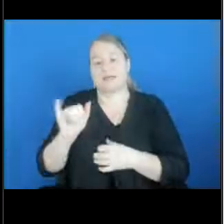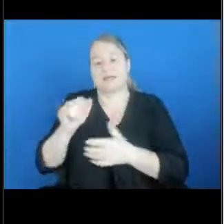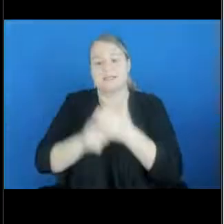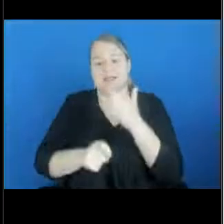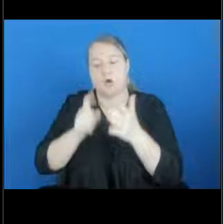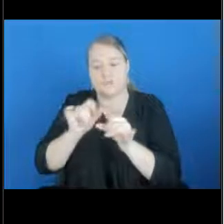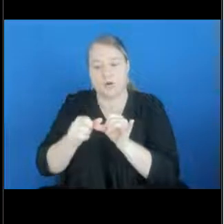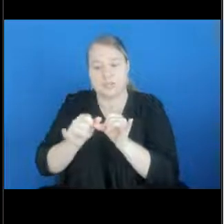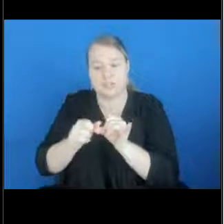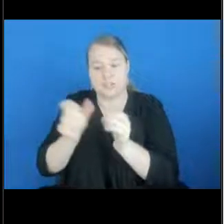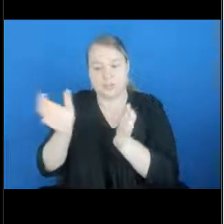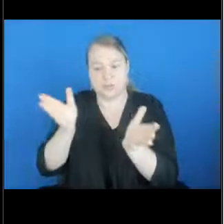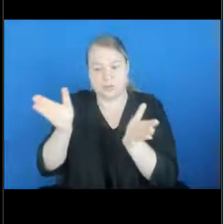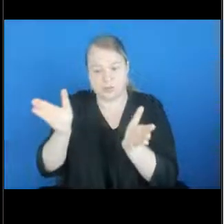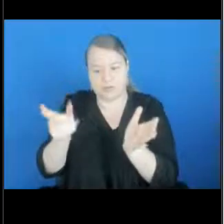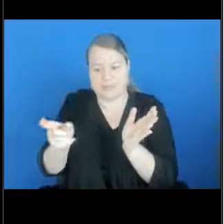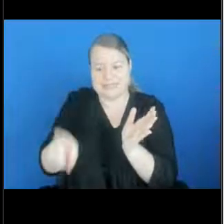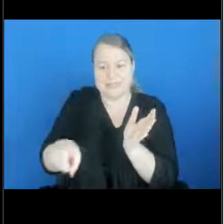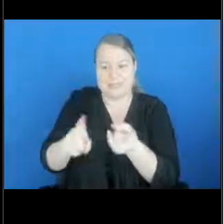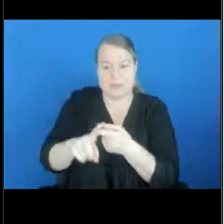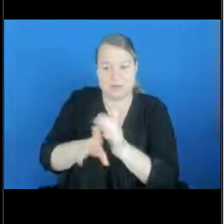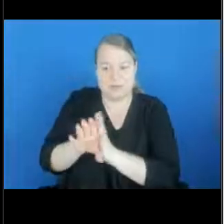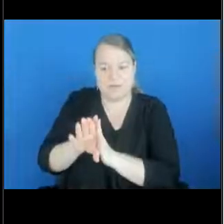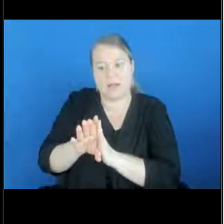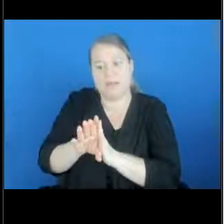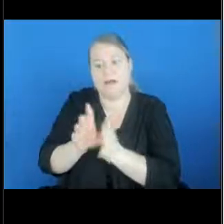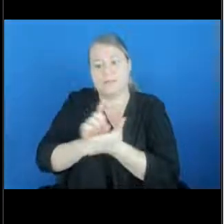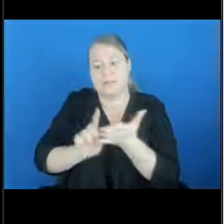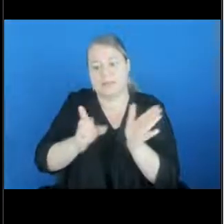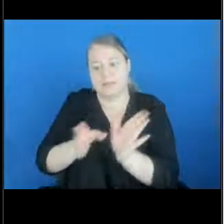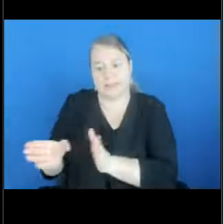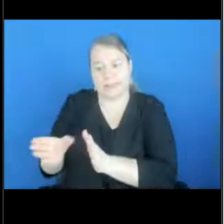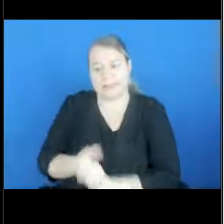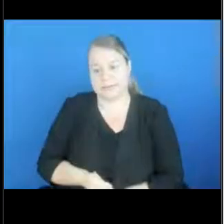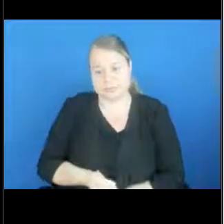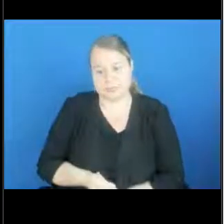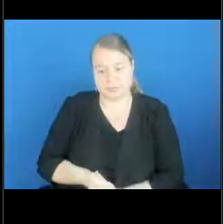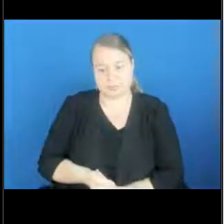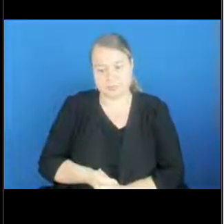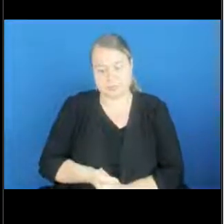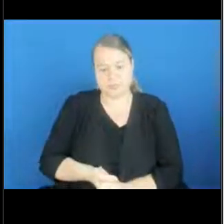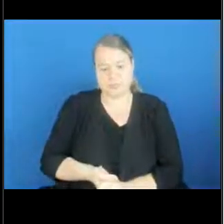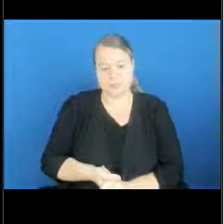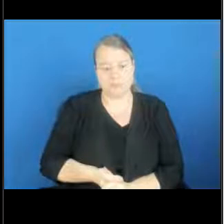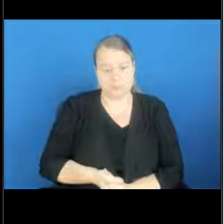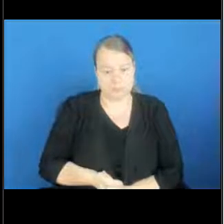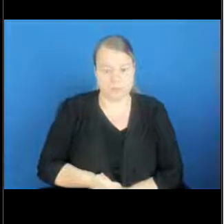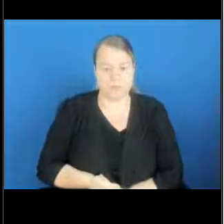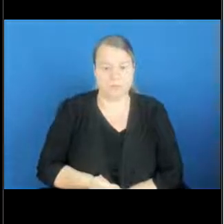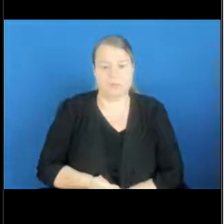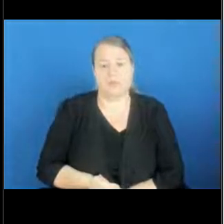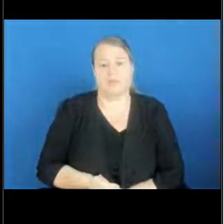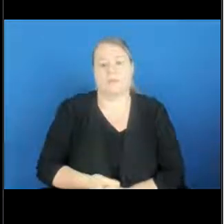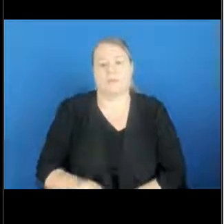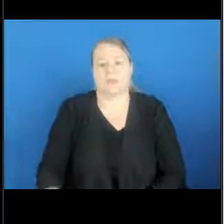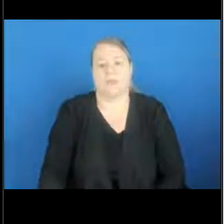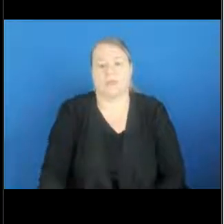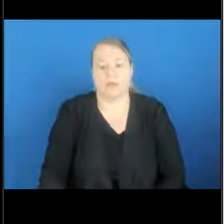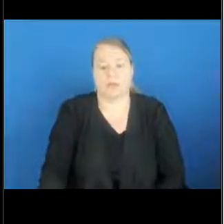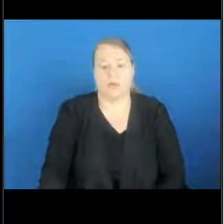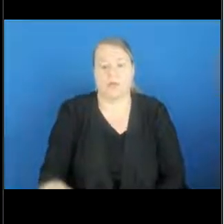engineering services needed to develop the design plans. The right-of-way and utility cost